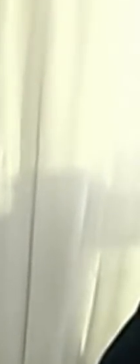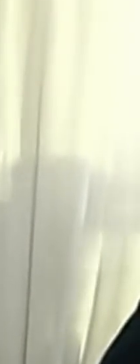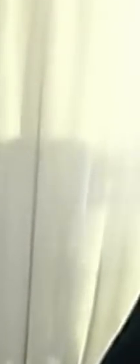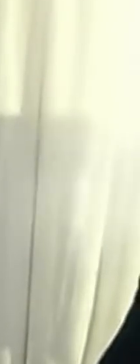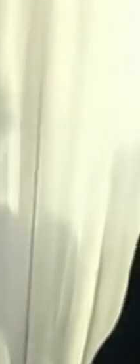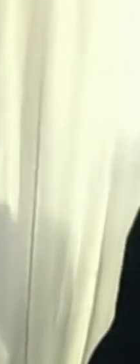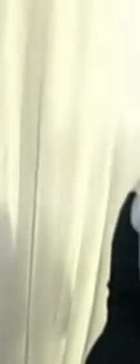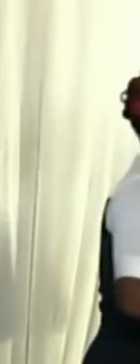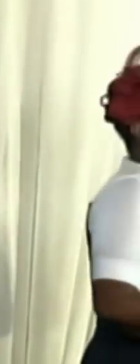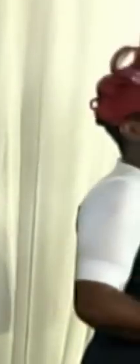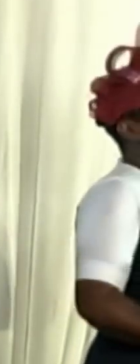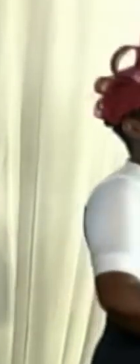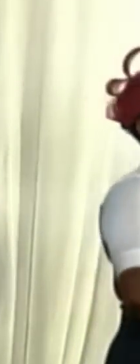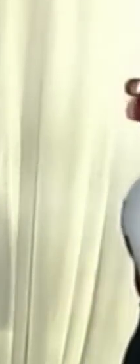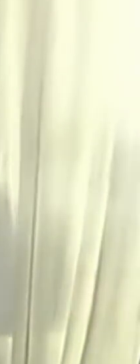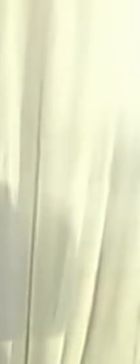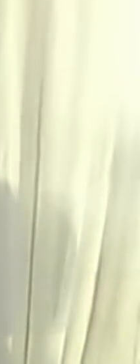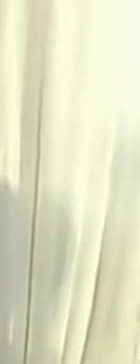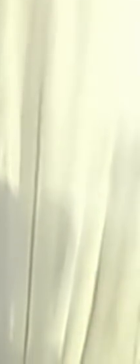ever